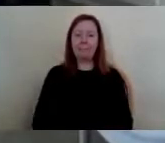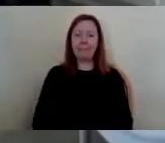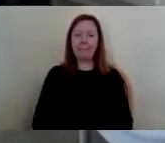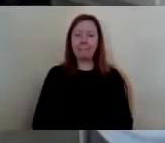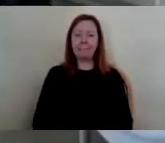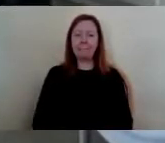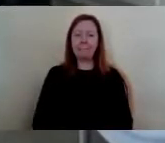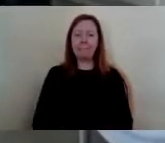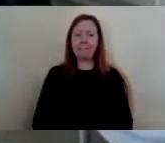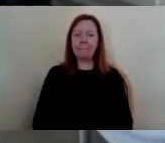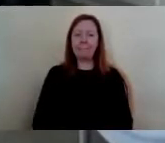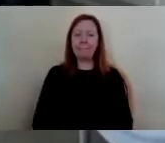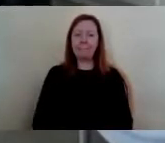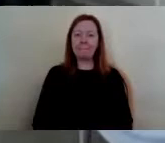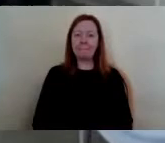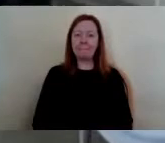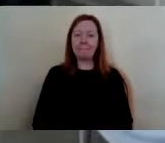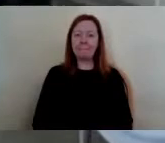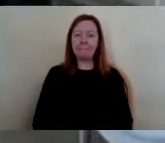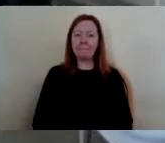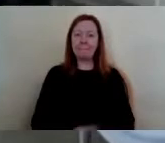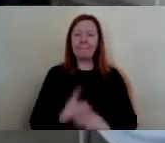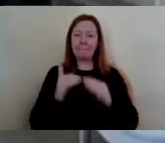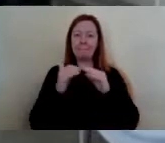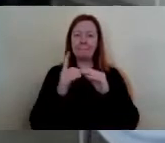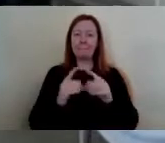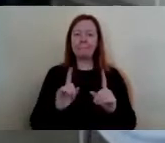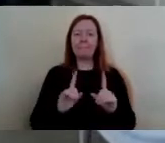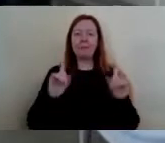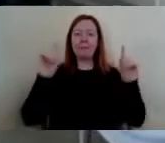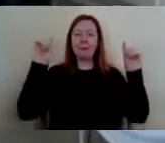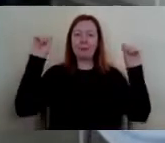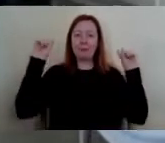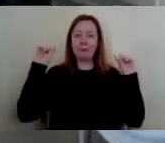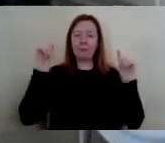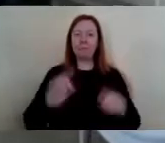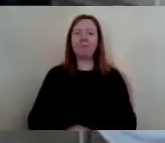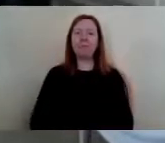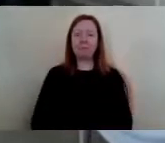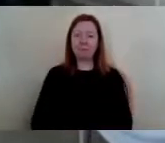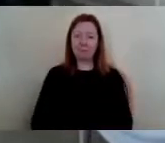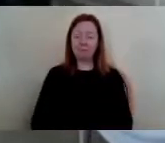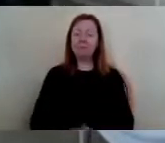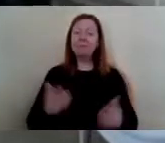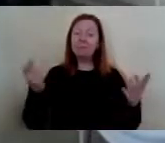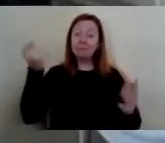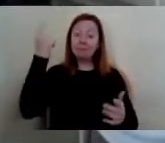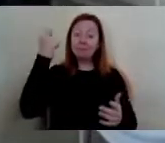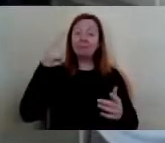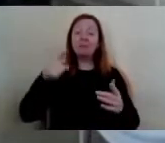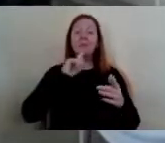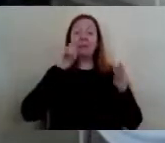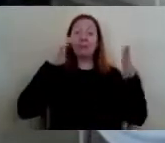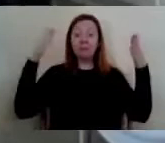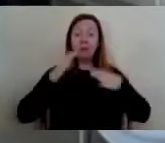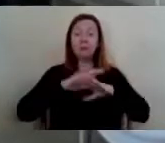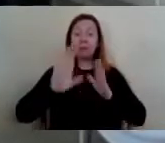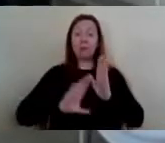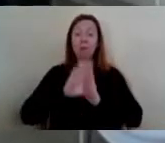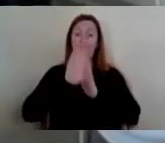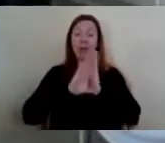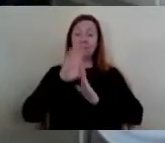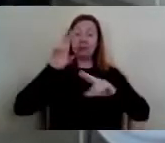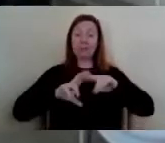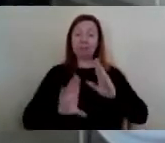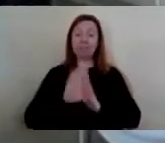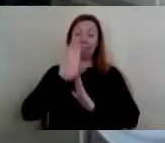back down and all the way down. Good. Let's roll those shoulders back. Now, as you've been really focusing on your posture, it's